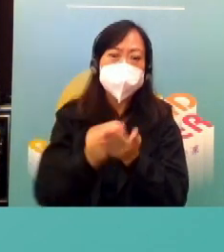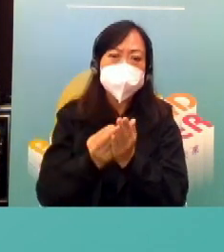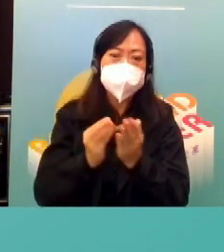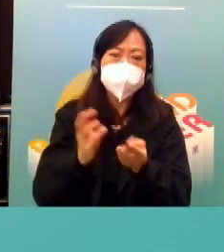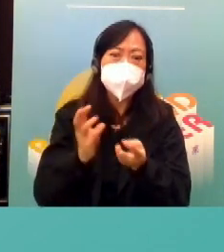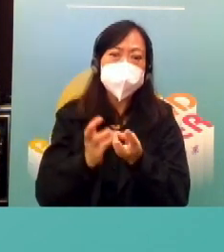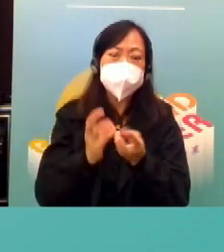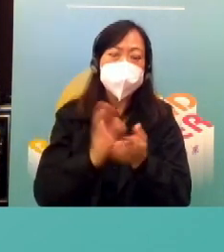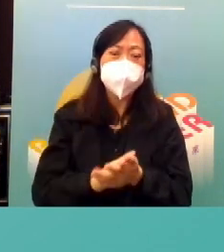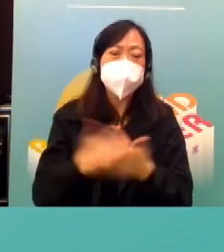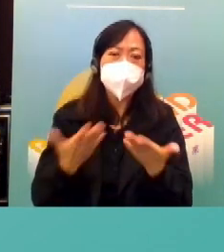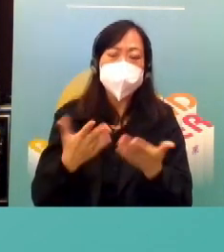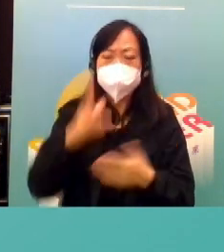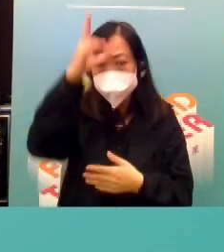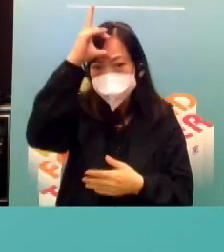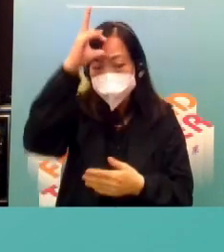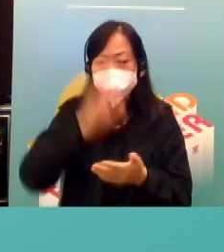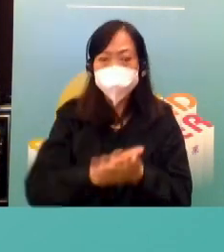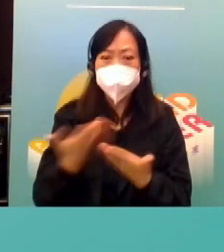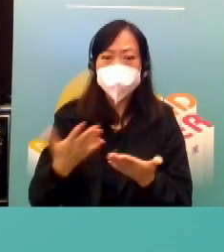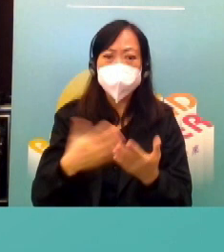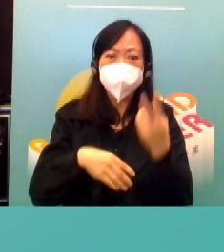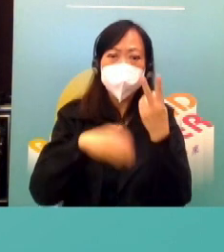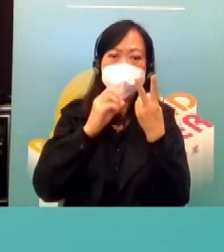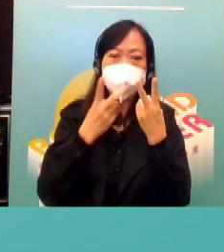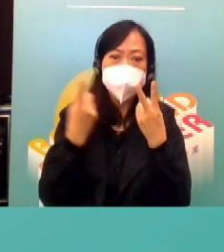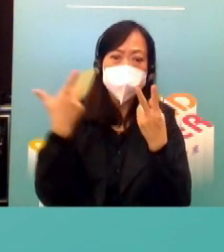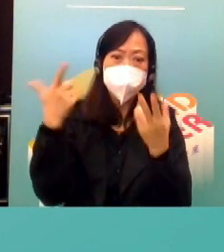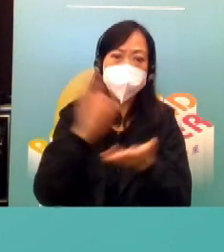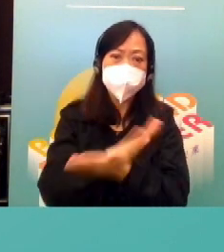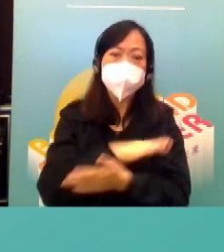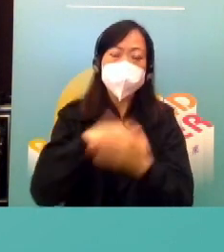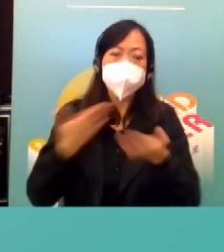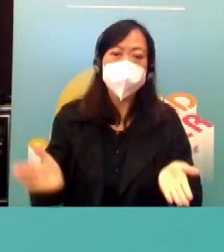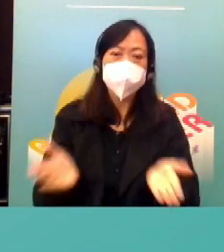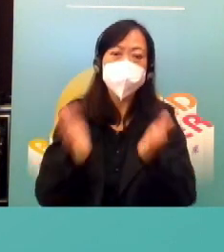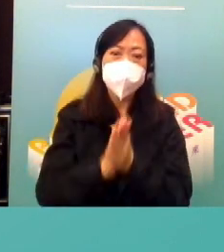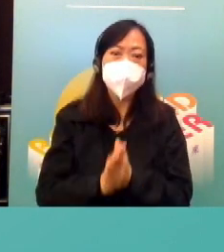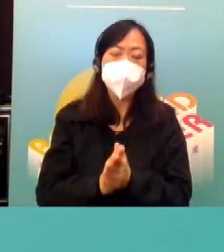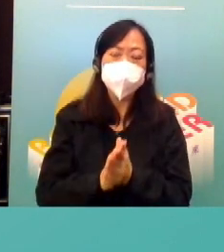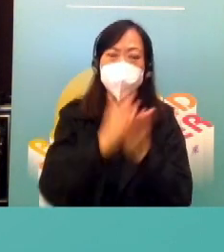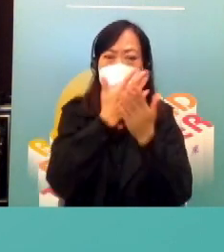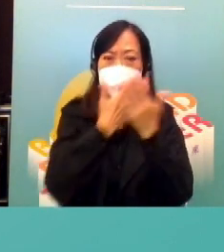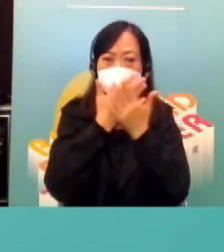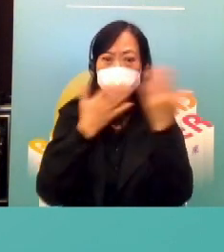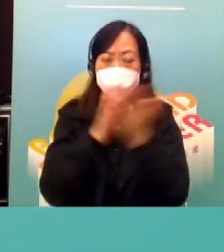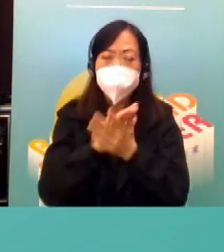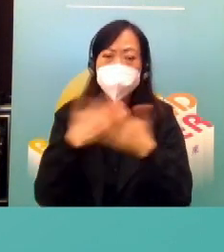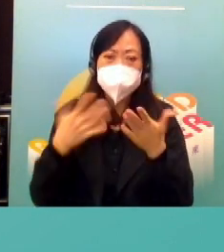in 2018, where community-generated, privately generated